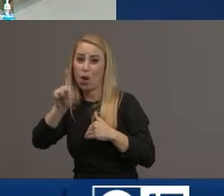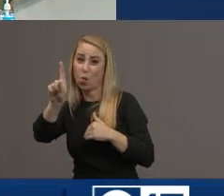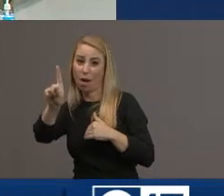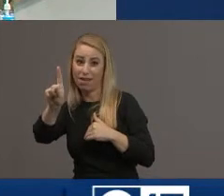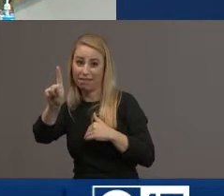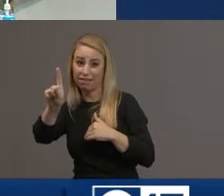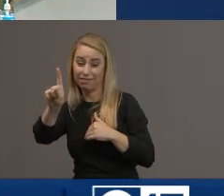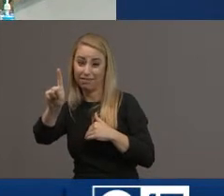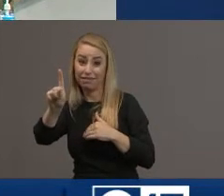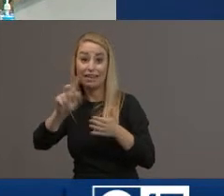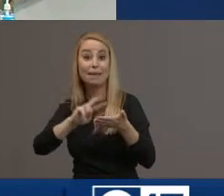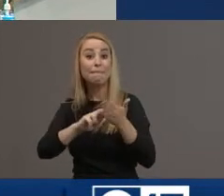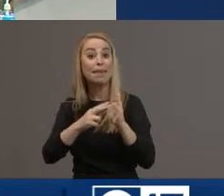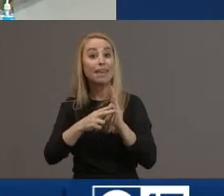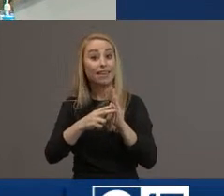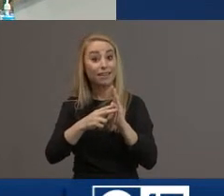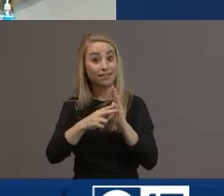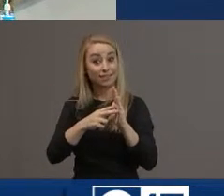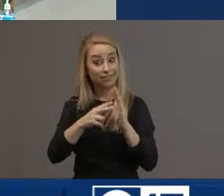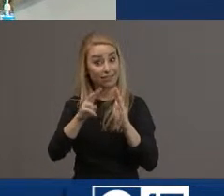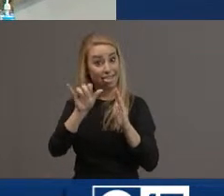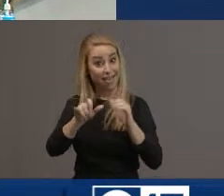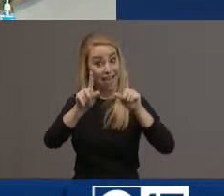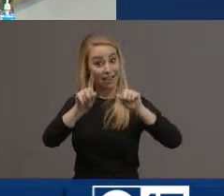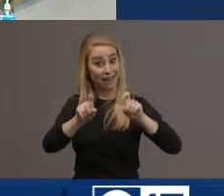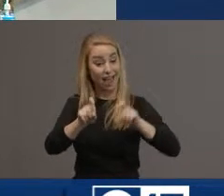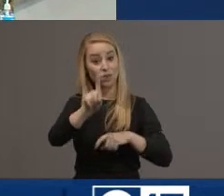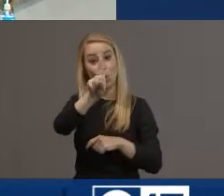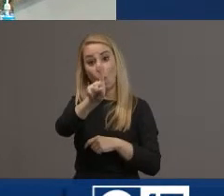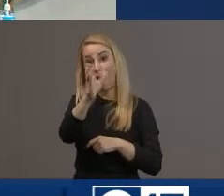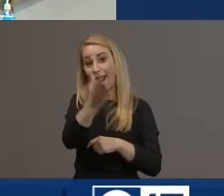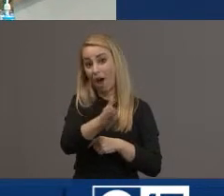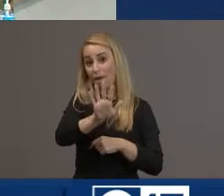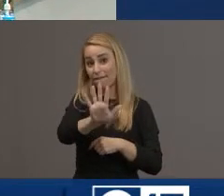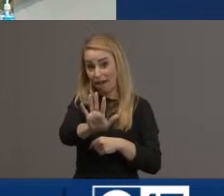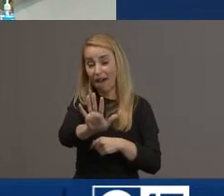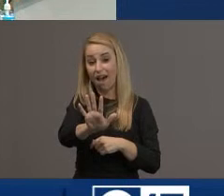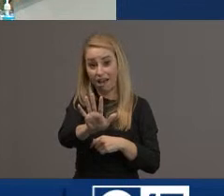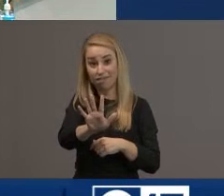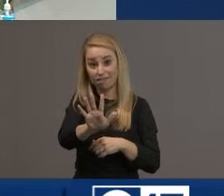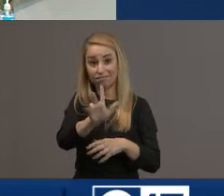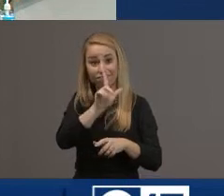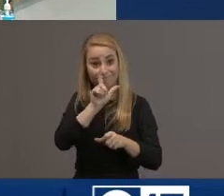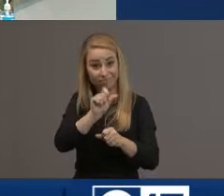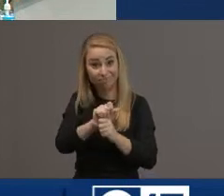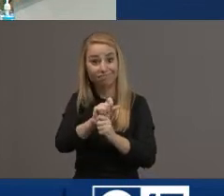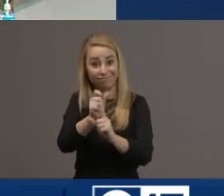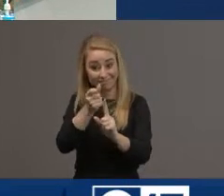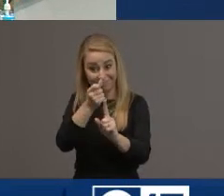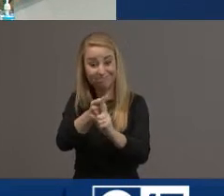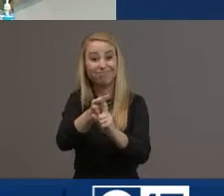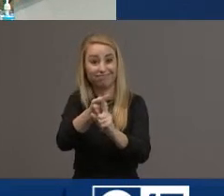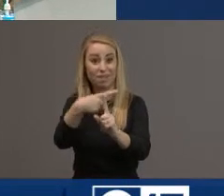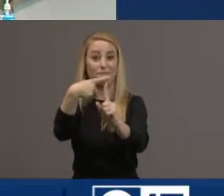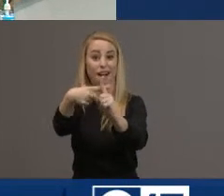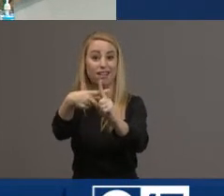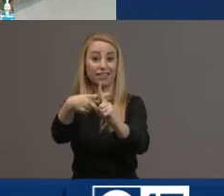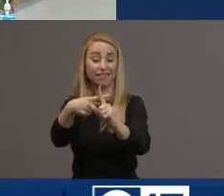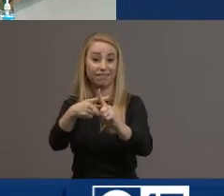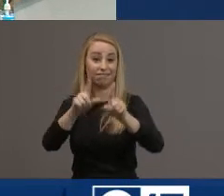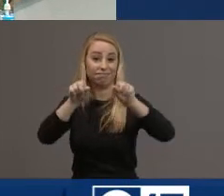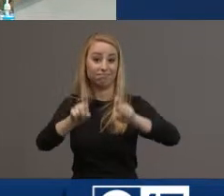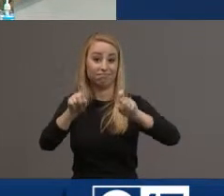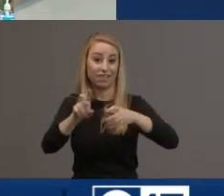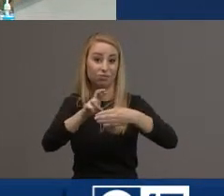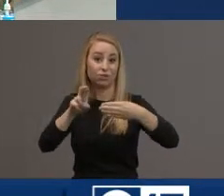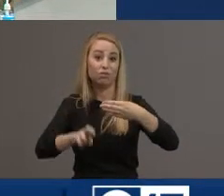That's 1 in every 5 tests resulting in a new case. So